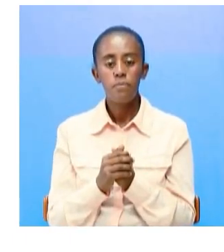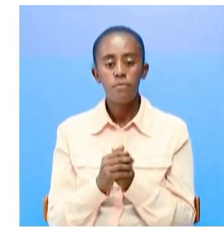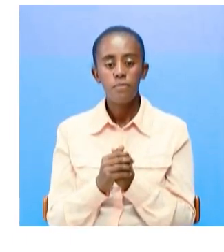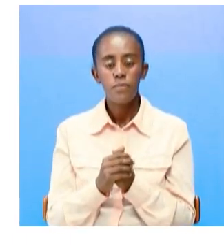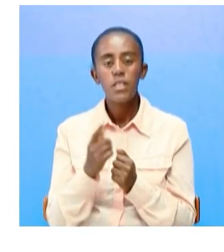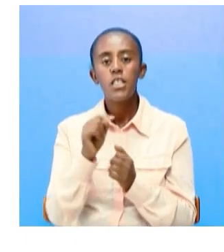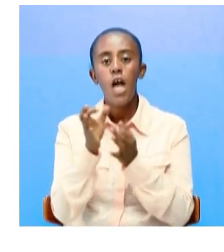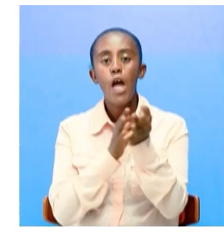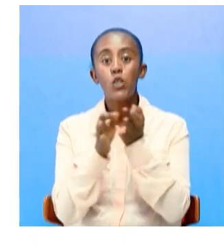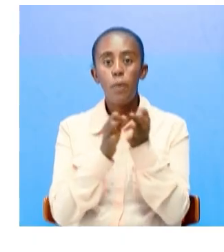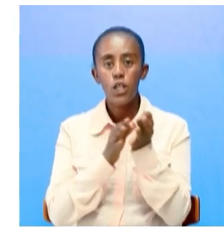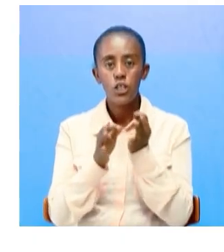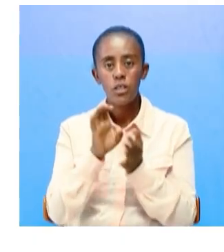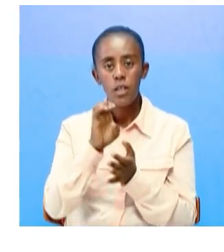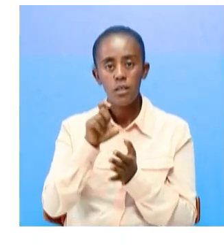the expressions